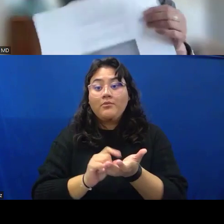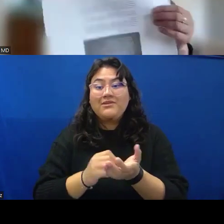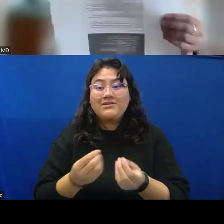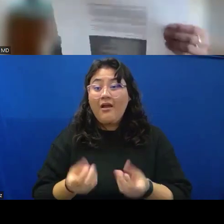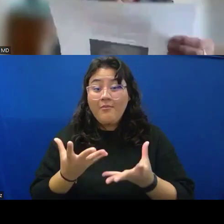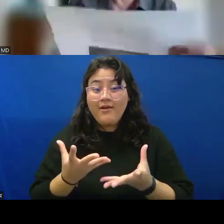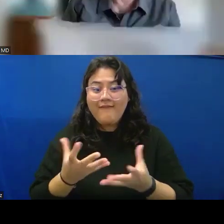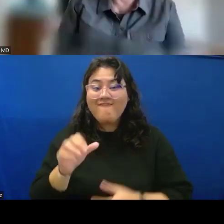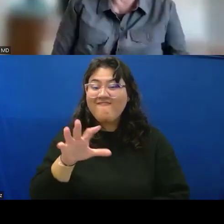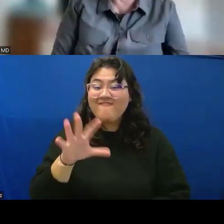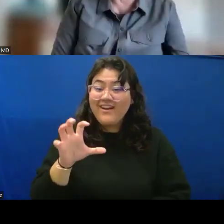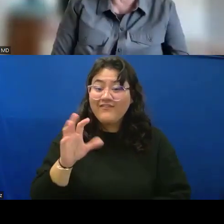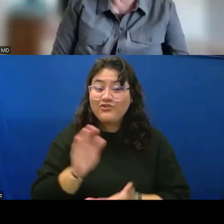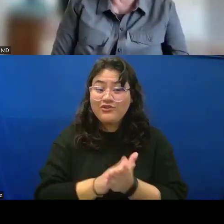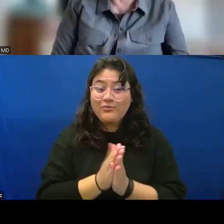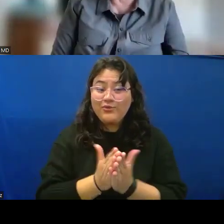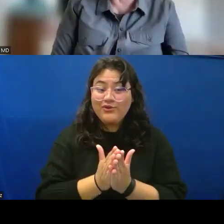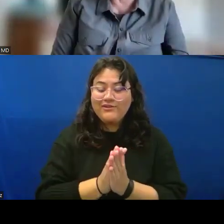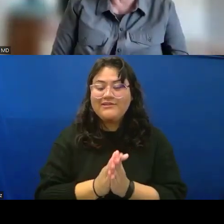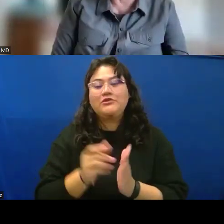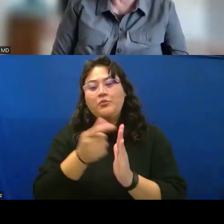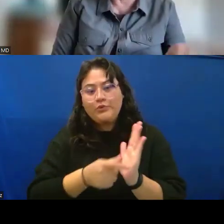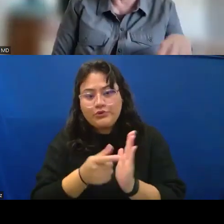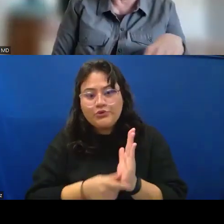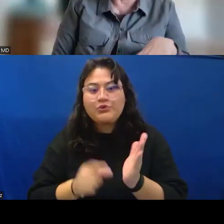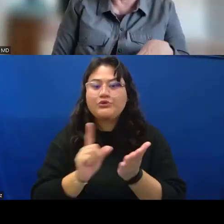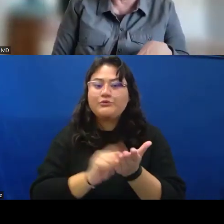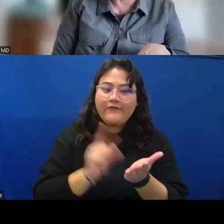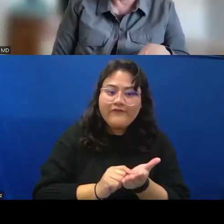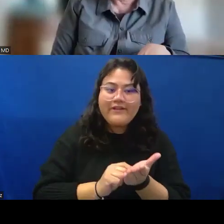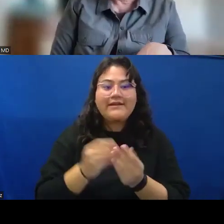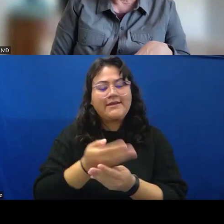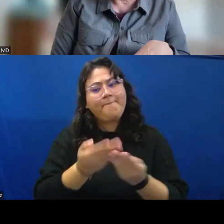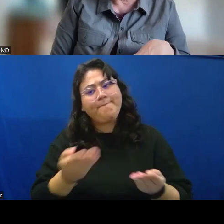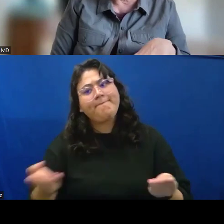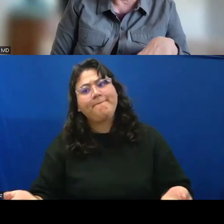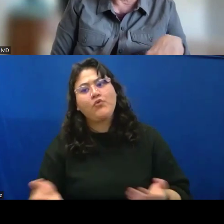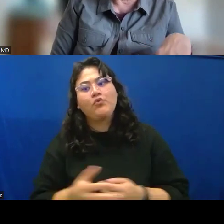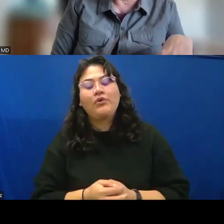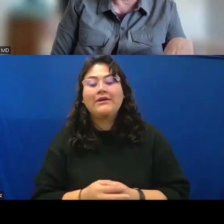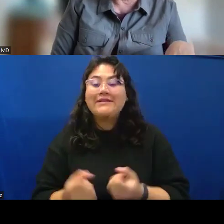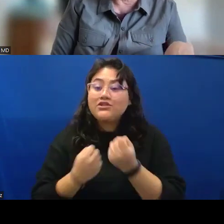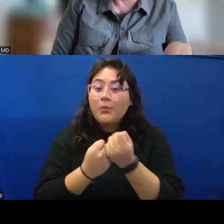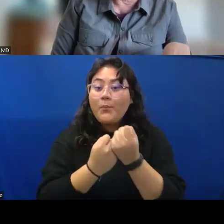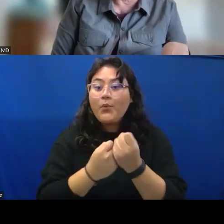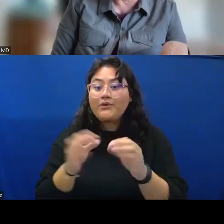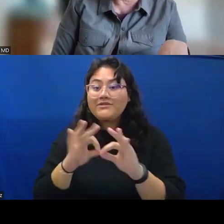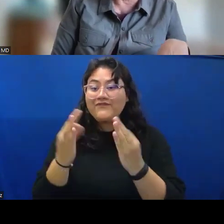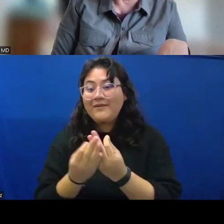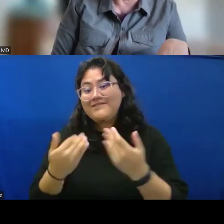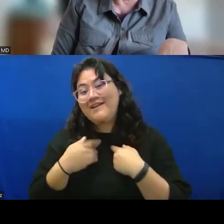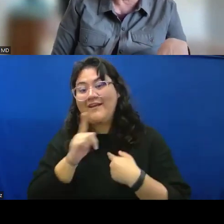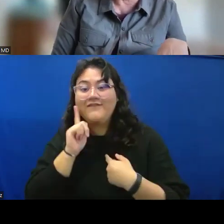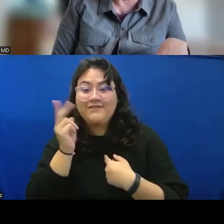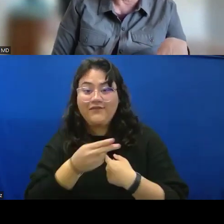for parents and pediatricians and other professionals caring for children. And it publishes the premier